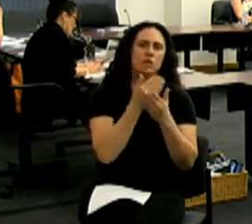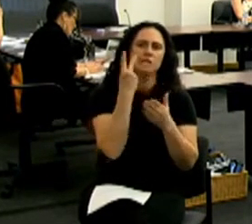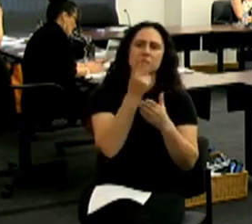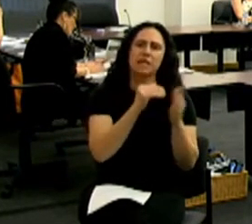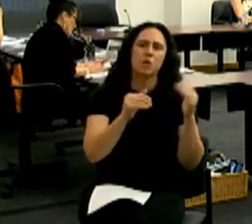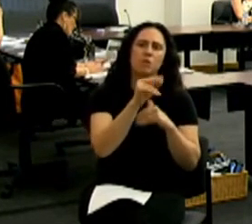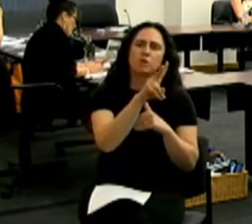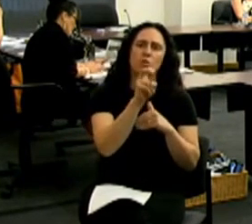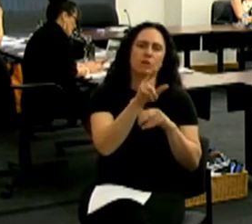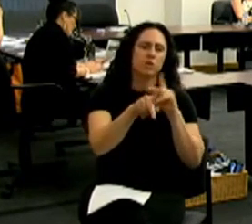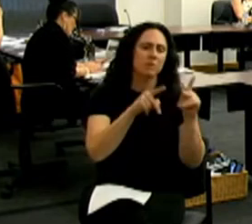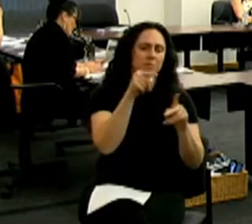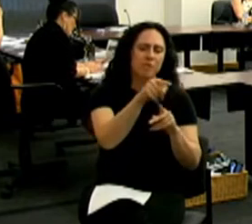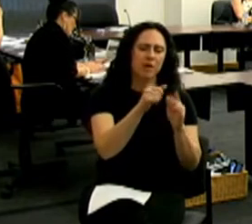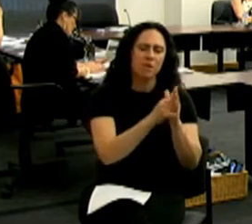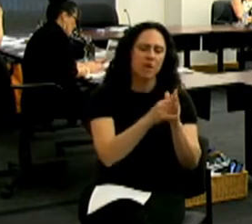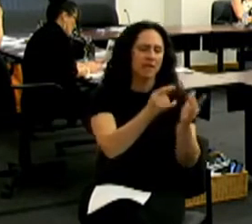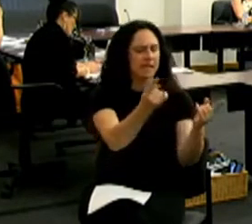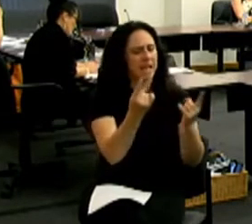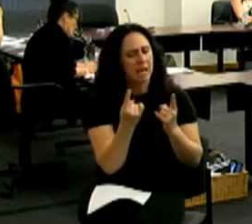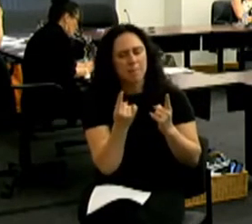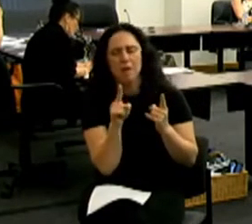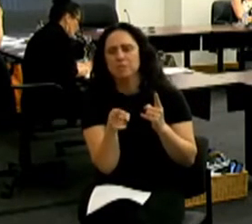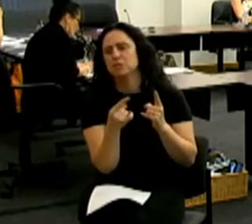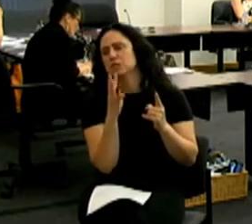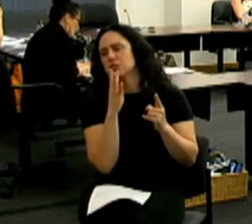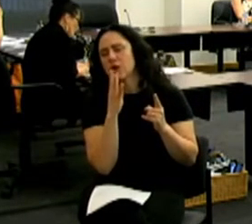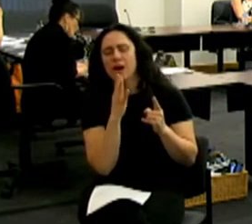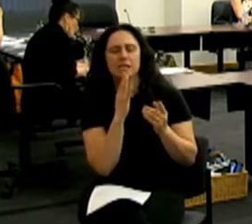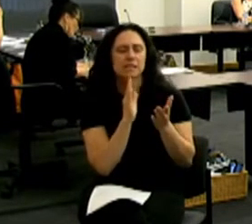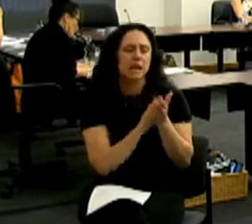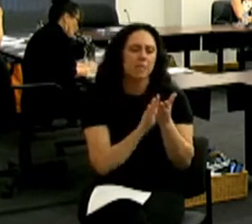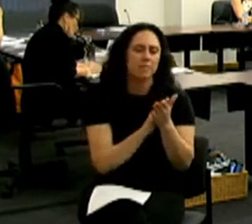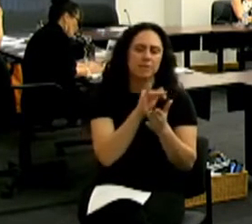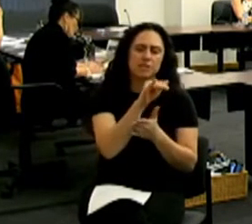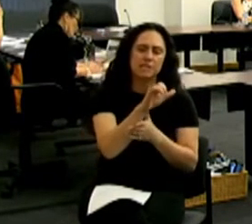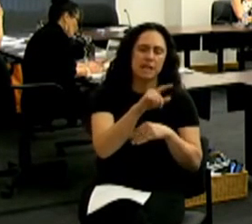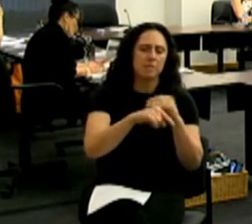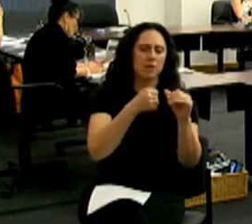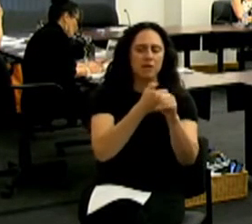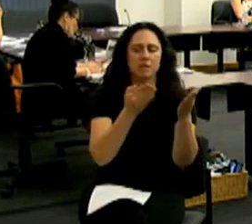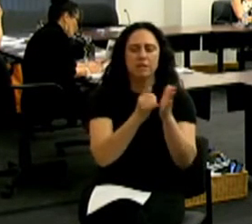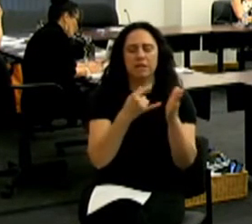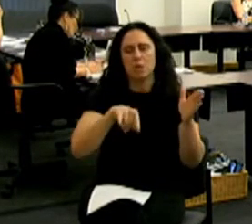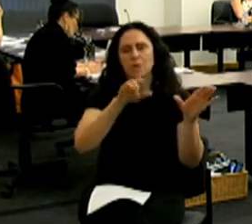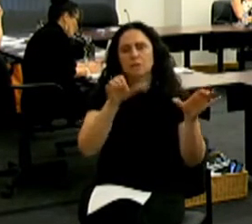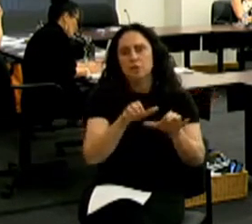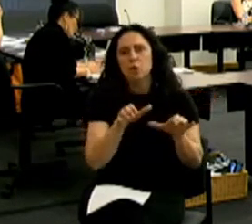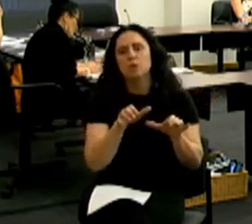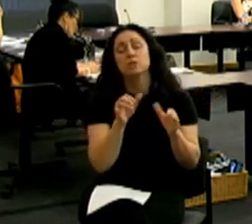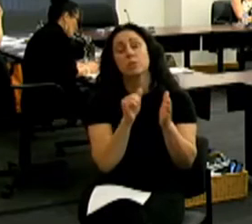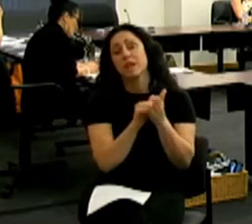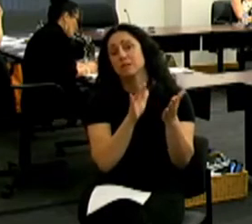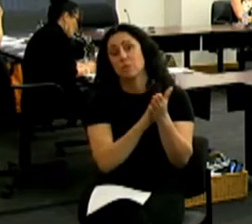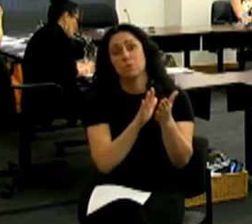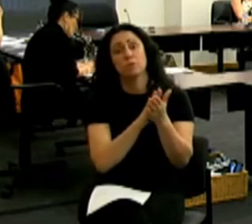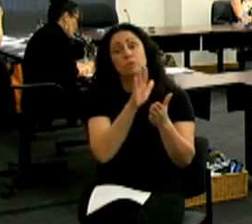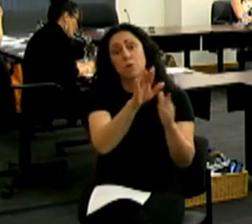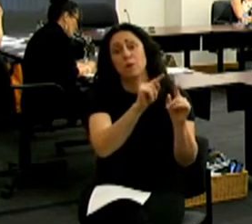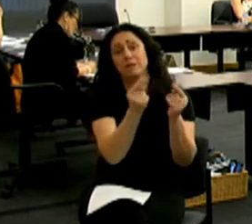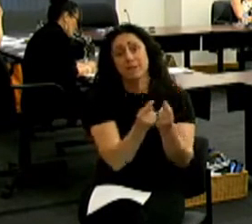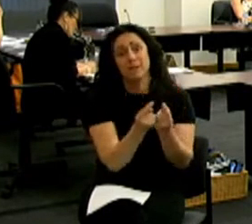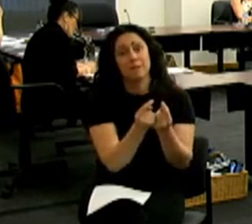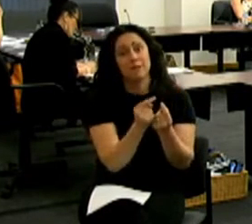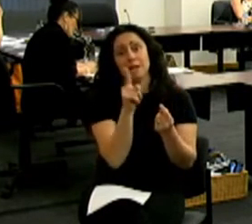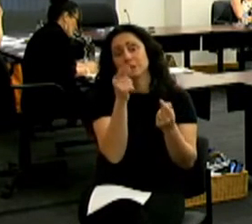200 people there that came up and just talked and complimented Joliet Junior College about everything that we do. So that's kudos to your team.